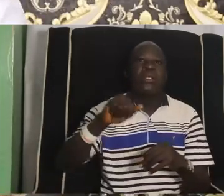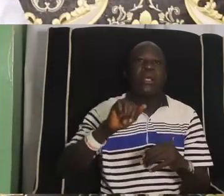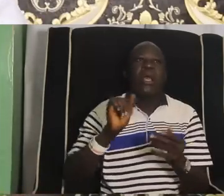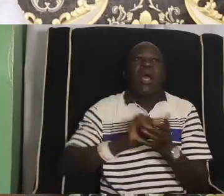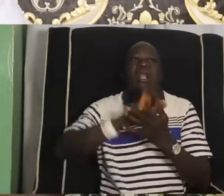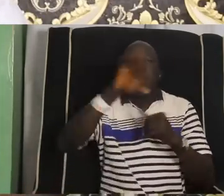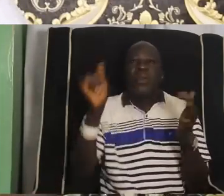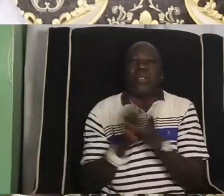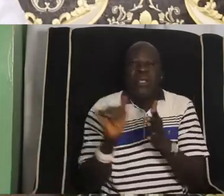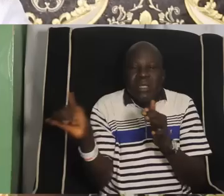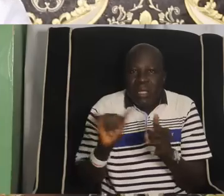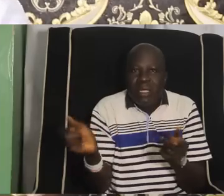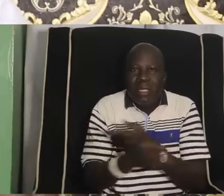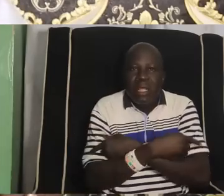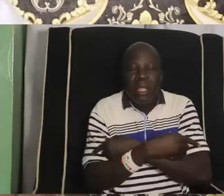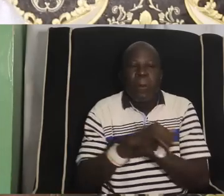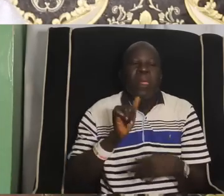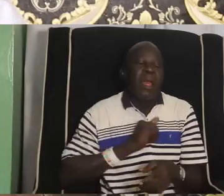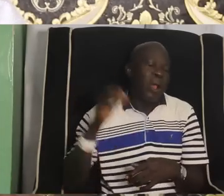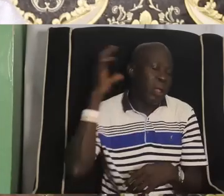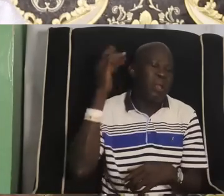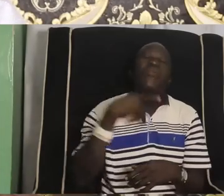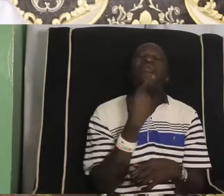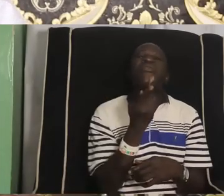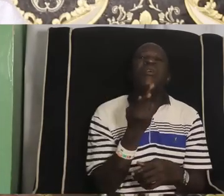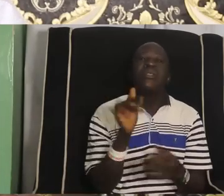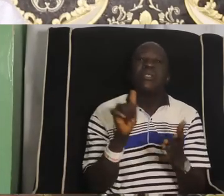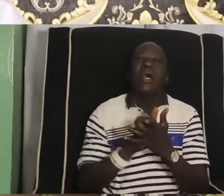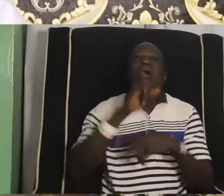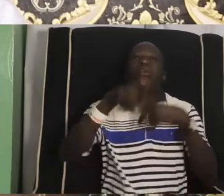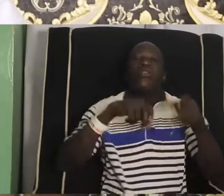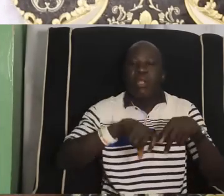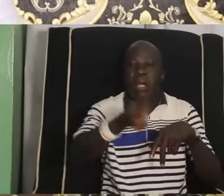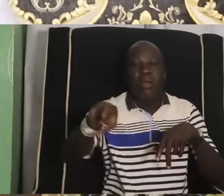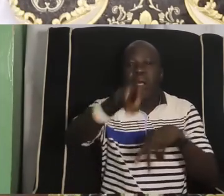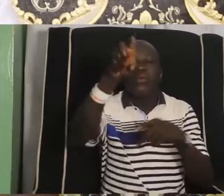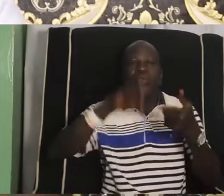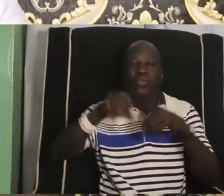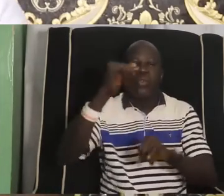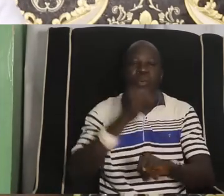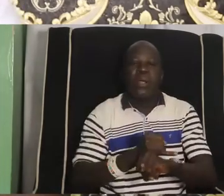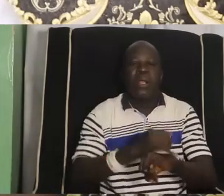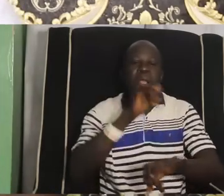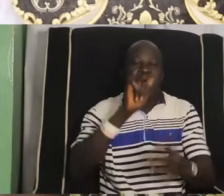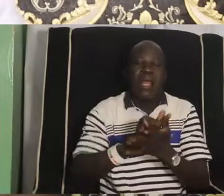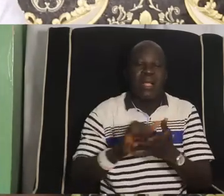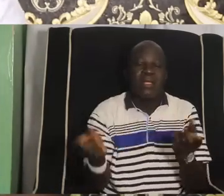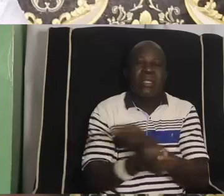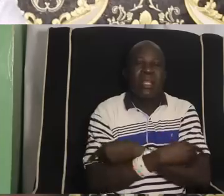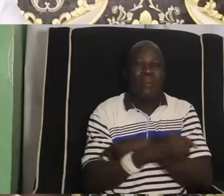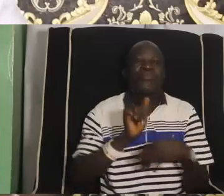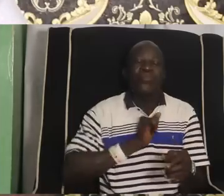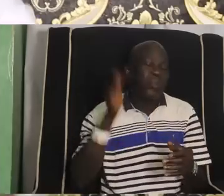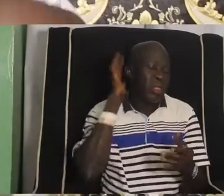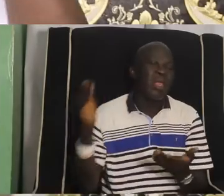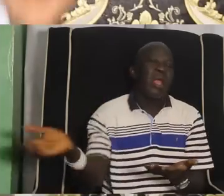lè gbàdúrà láti gba bus, káà yẹn ló máa maintain. If they give you car, you not pray to receive bus, you so, maintain the car. Aláì sọ pé chọ́ọ̀tì tó ń lọ